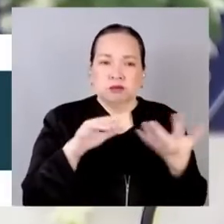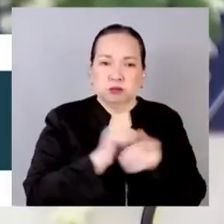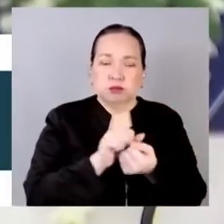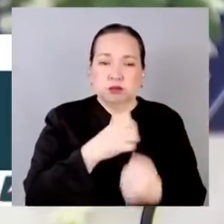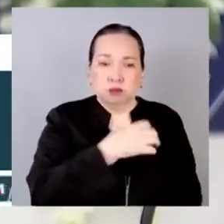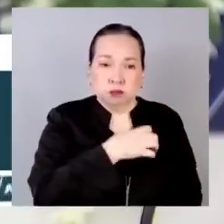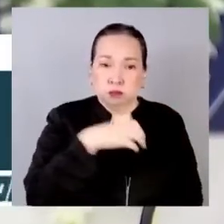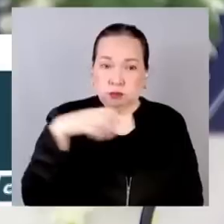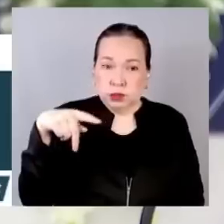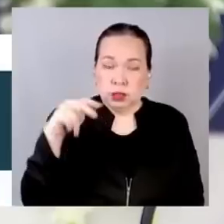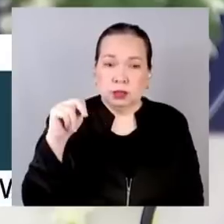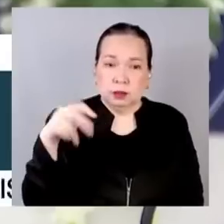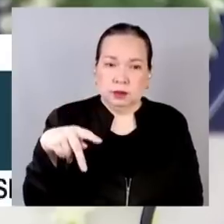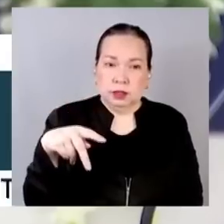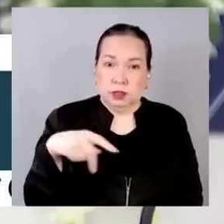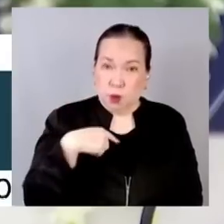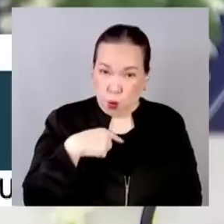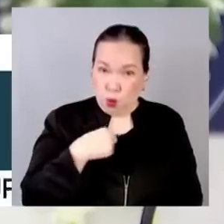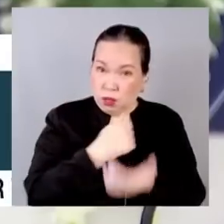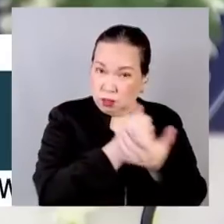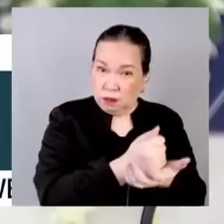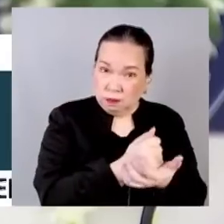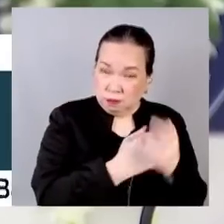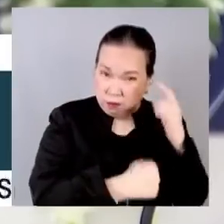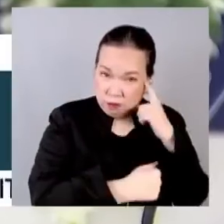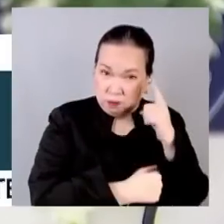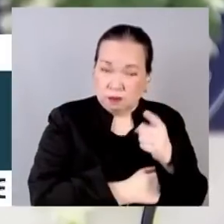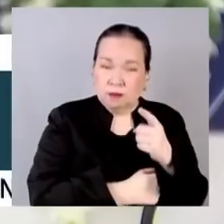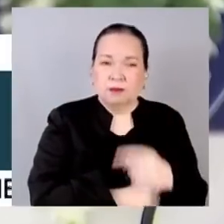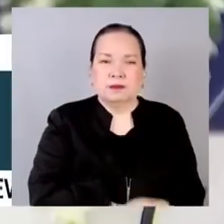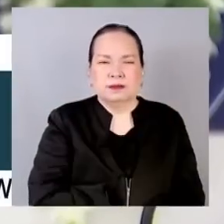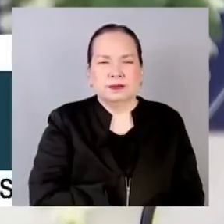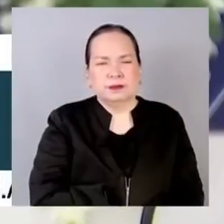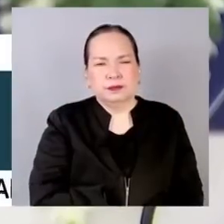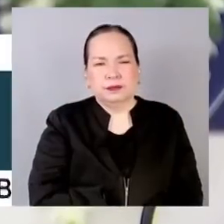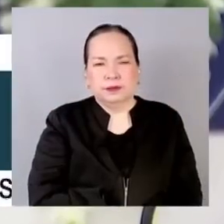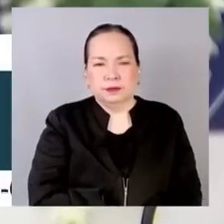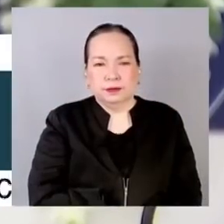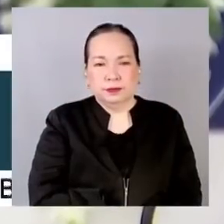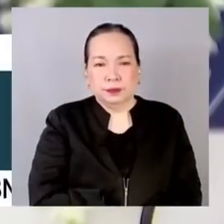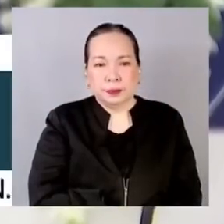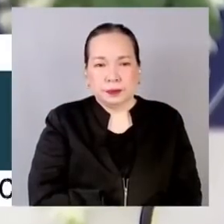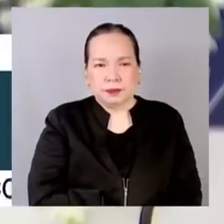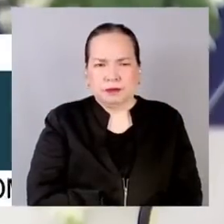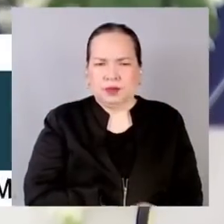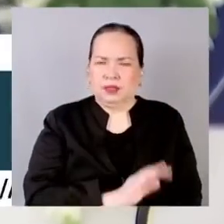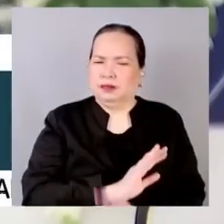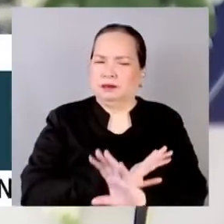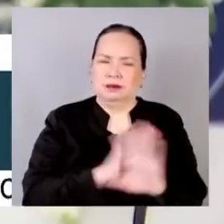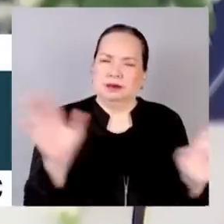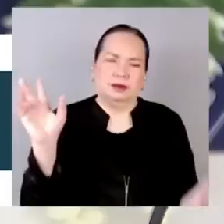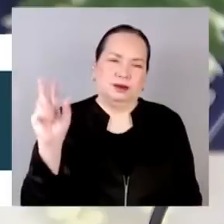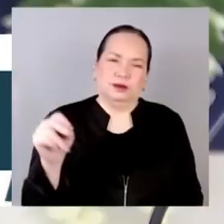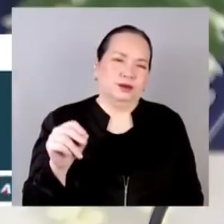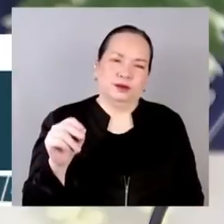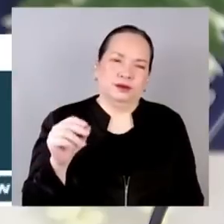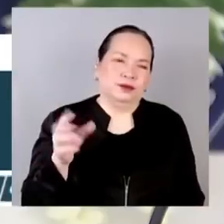ba? Pagtatakpan ba natin yan? Di ba? No way.